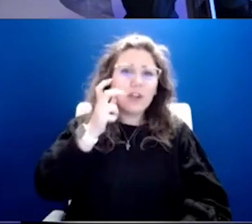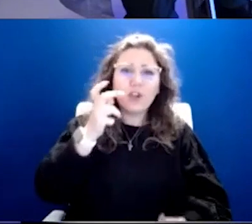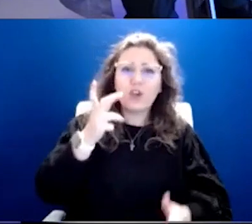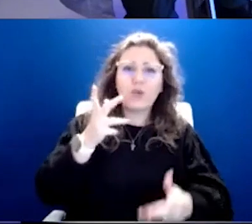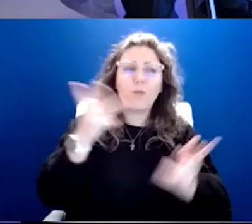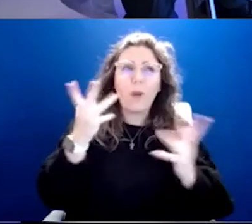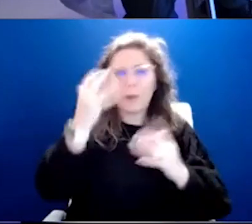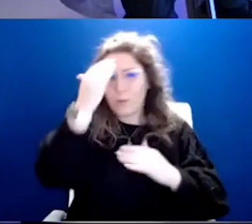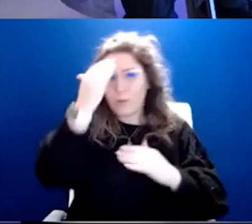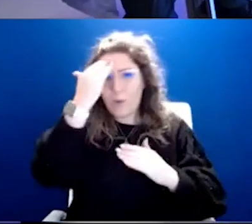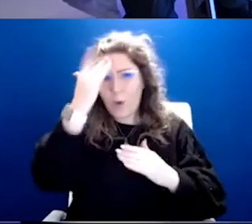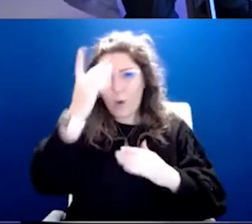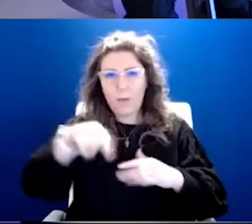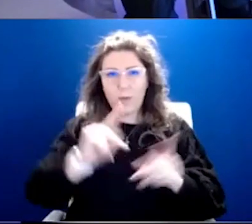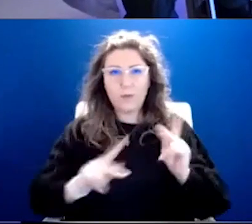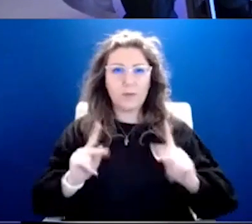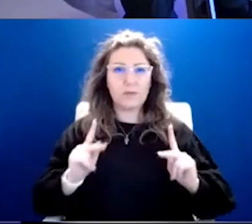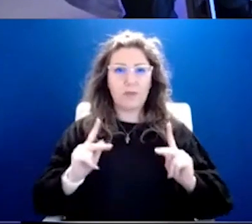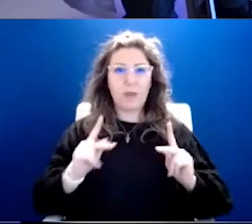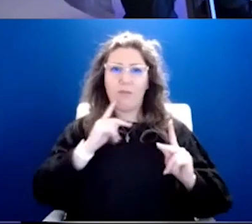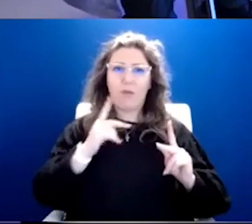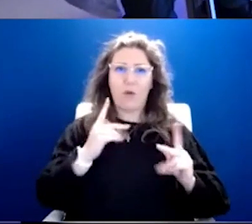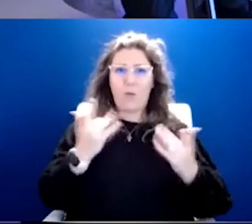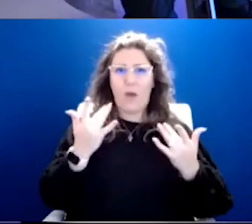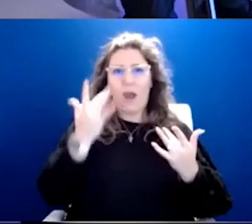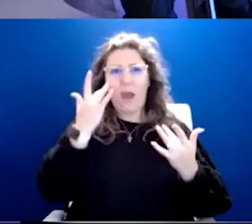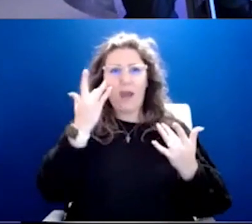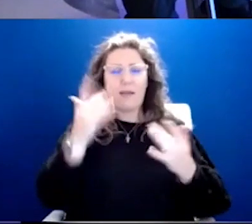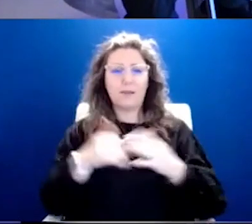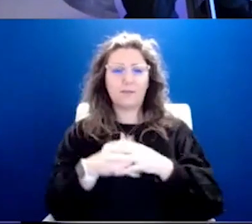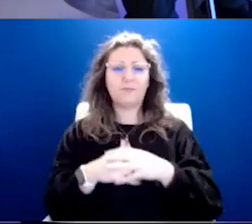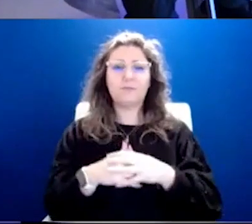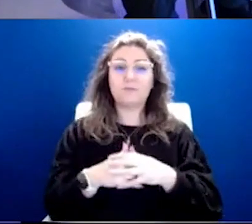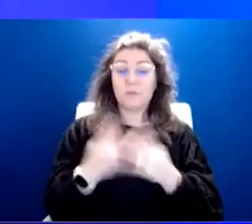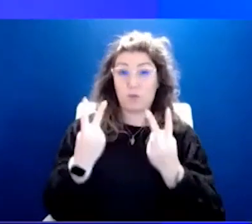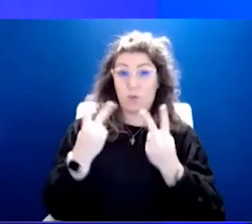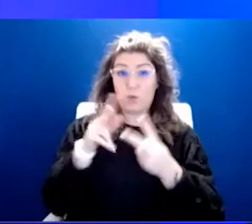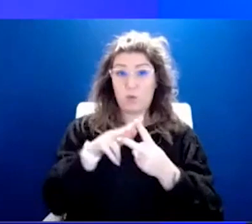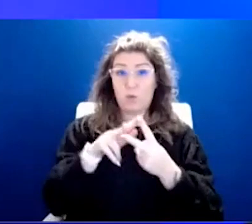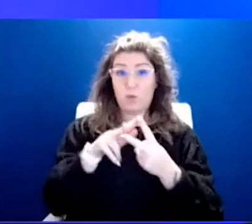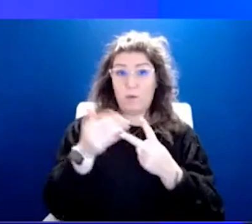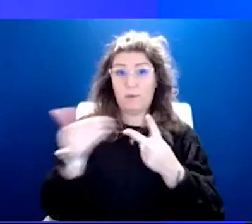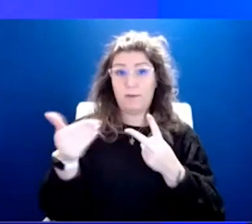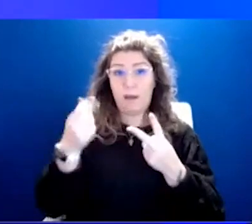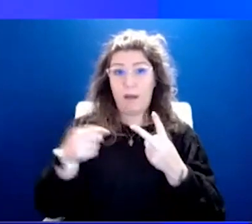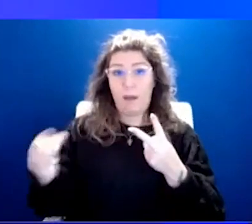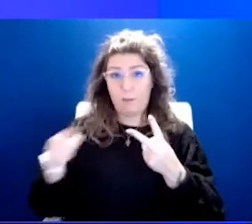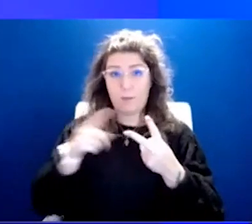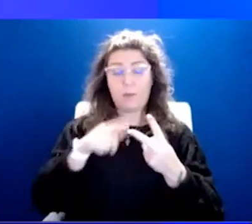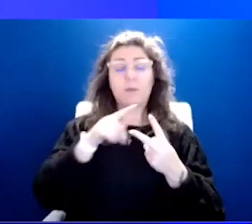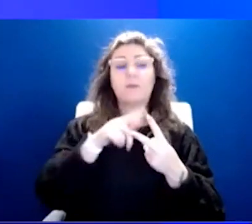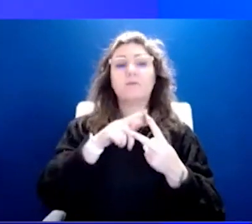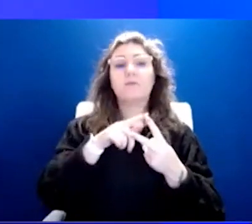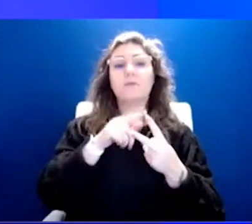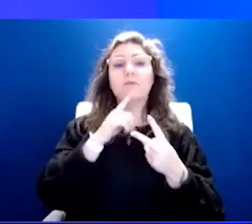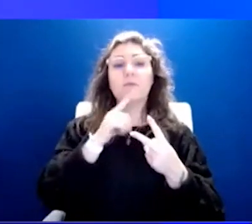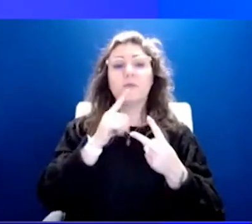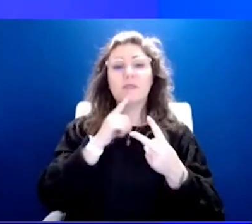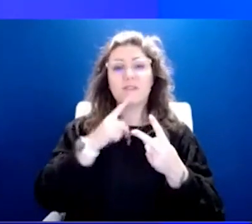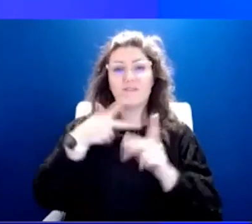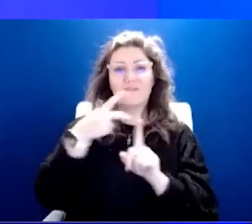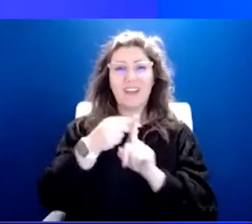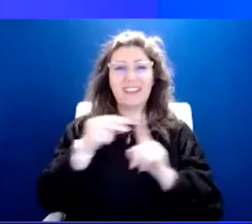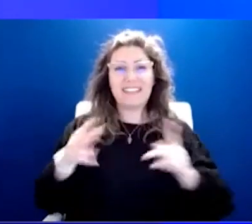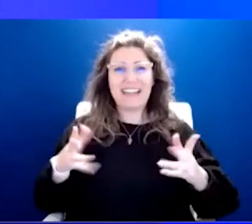these folks living in these areas? Well, there are two things going on. One is that there is a certain amount of vaccine hesitancy happening.